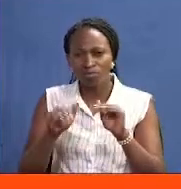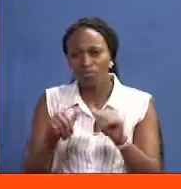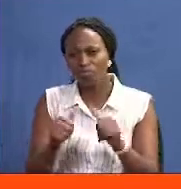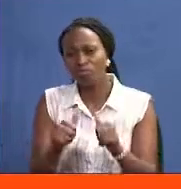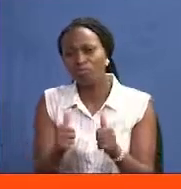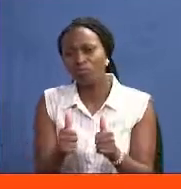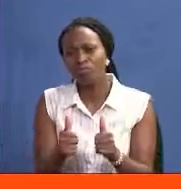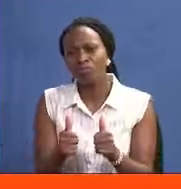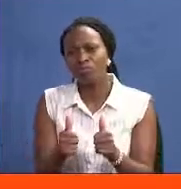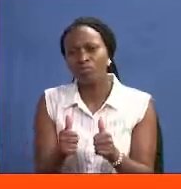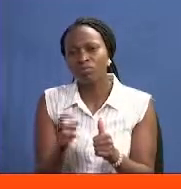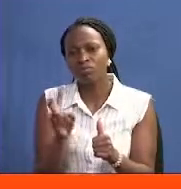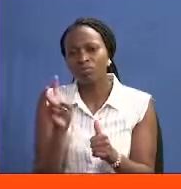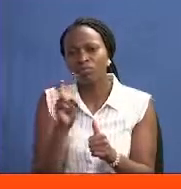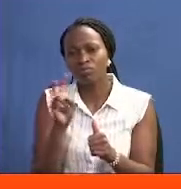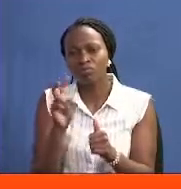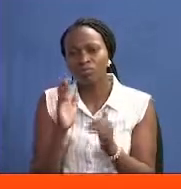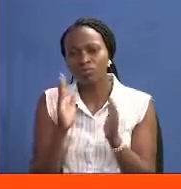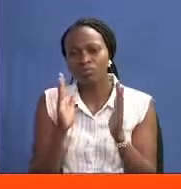like I said, the audience are very